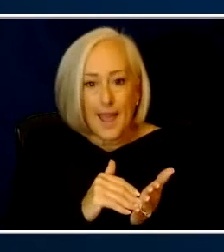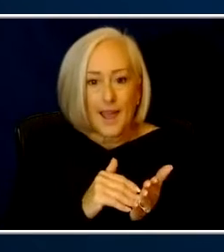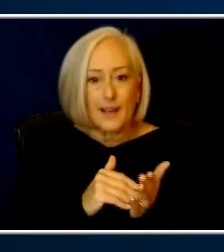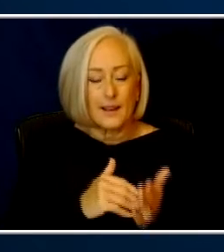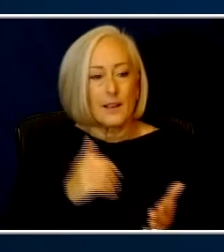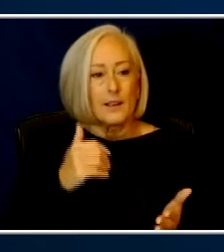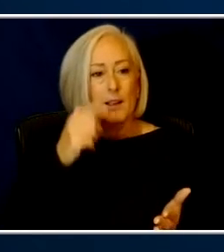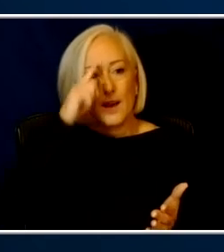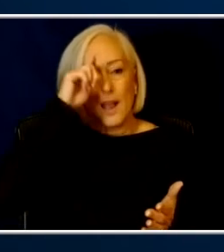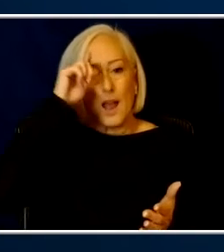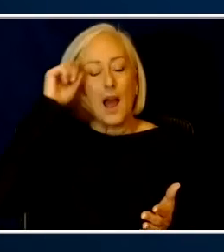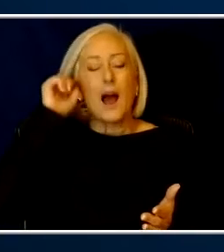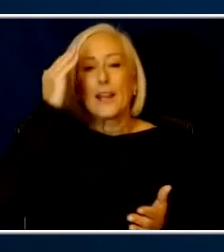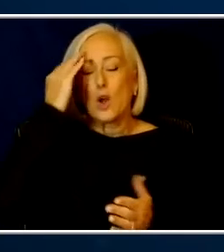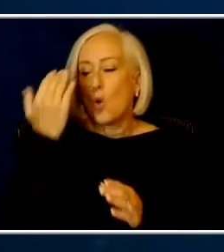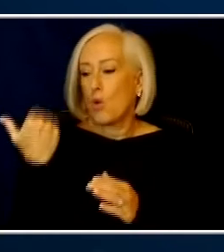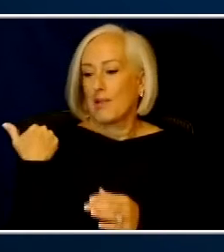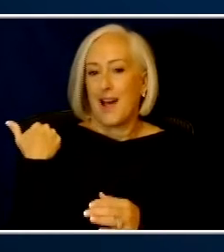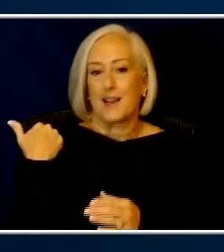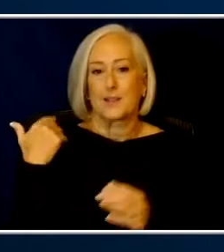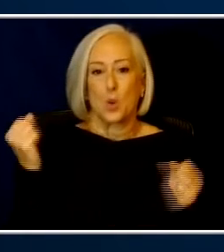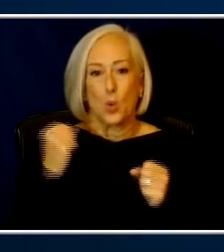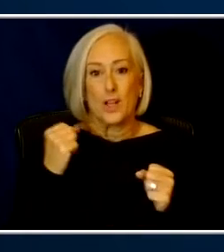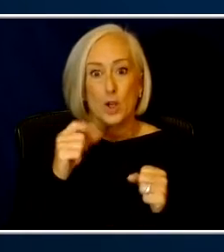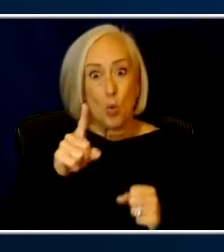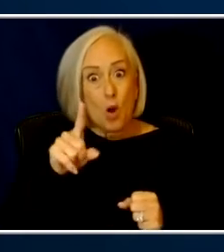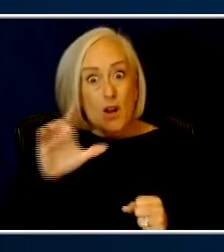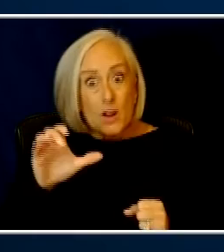last winter. What's going to happen if you get up like that this year?